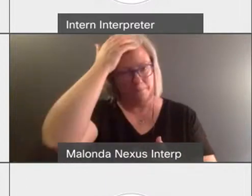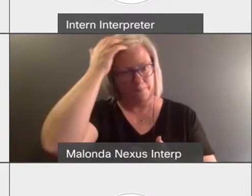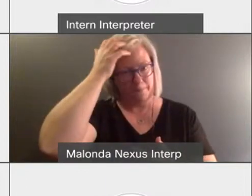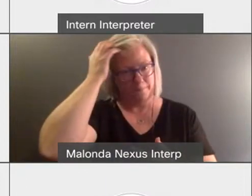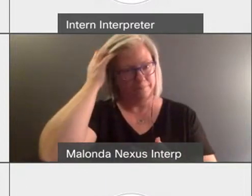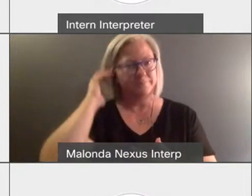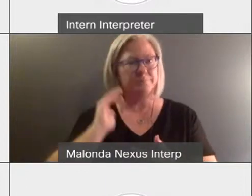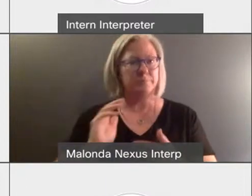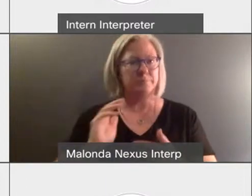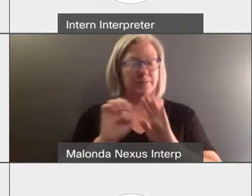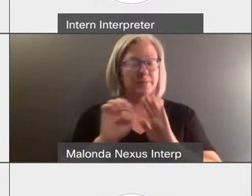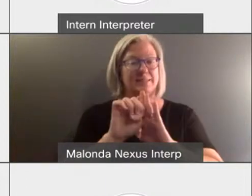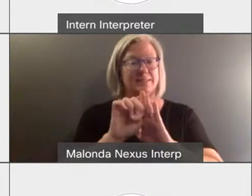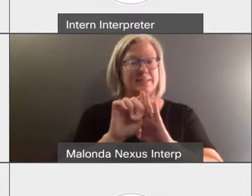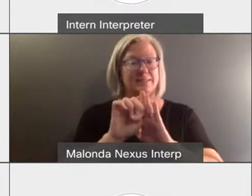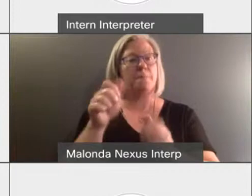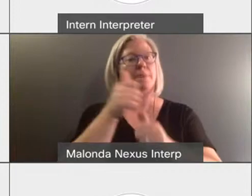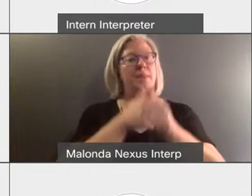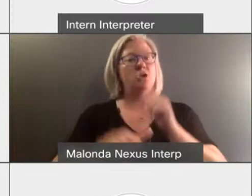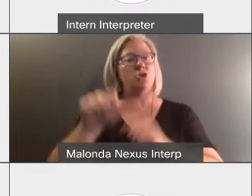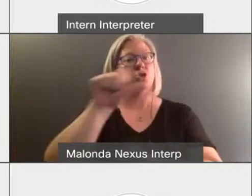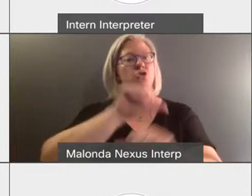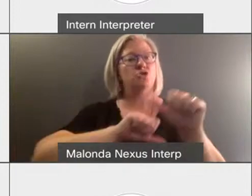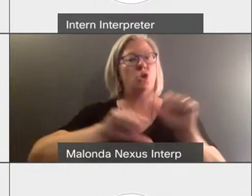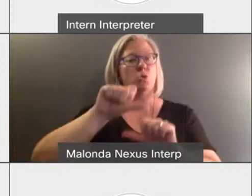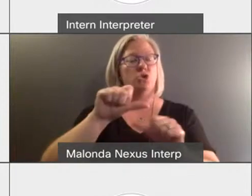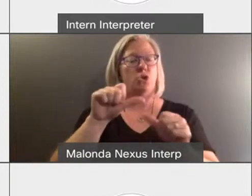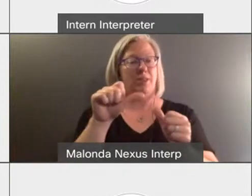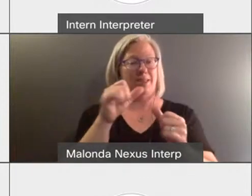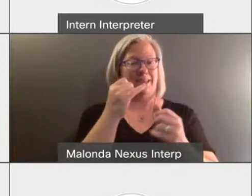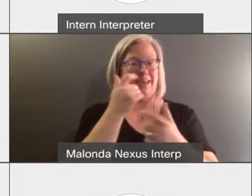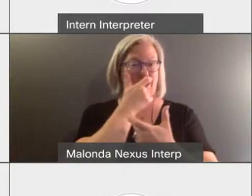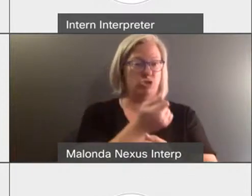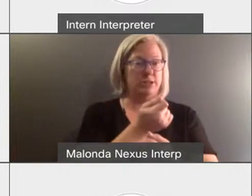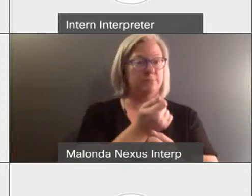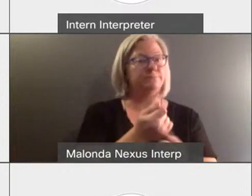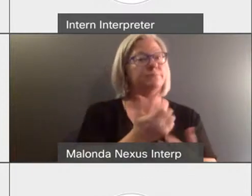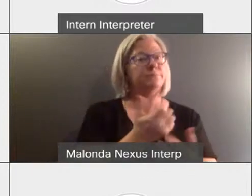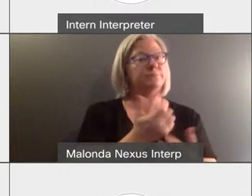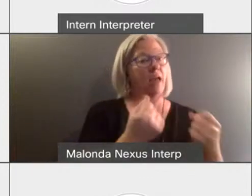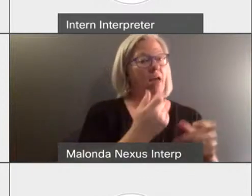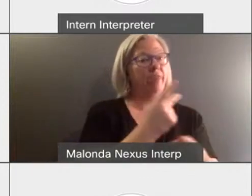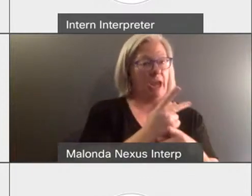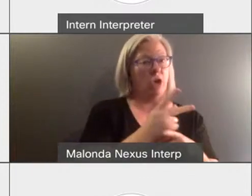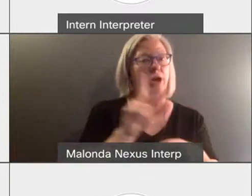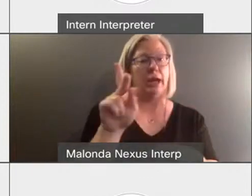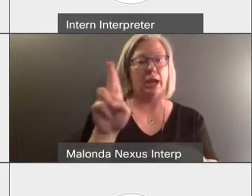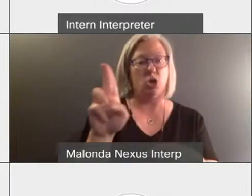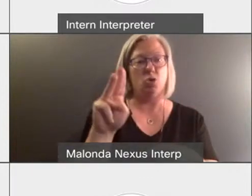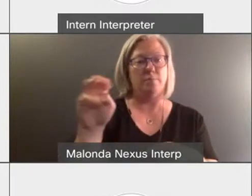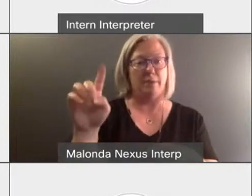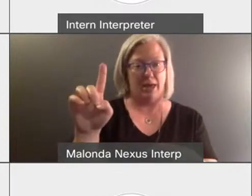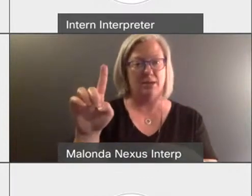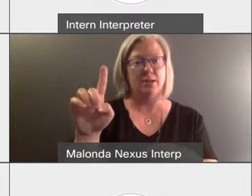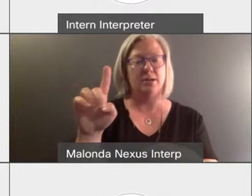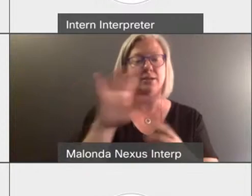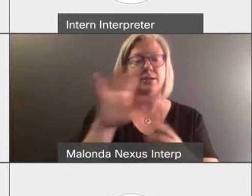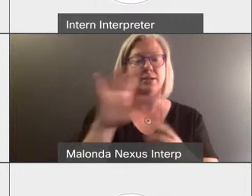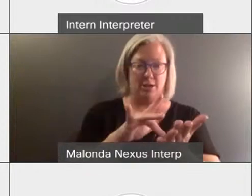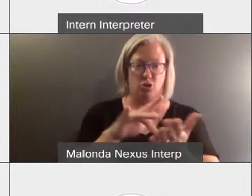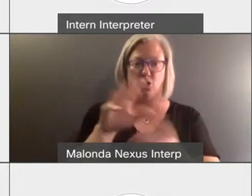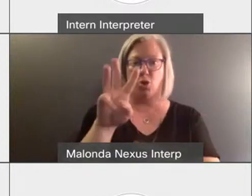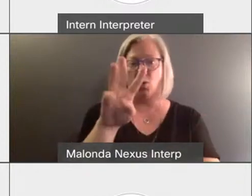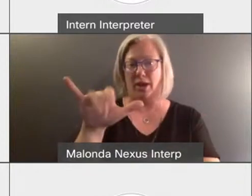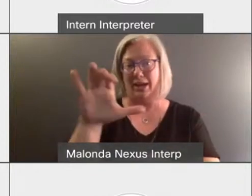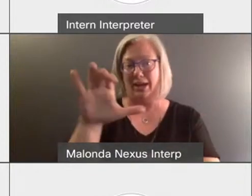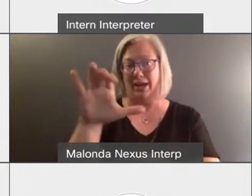For example, under social interests, healthcare. KU Medical Center, located in Wyandotte County, serves